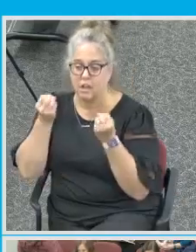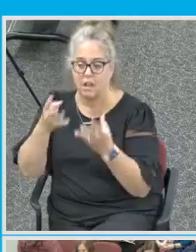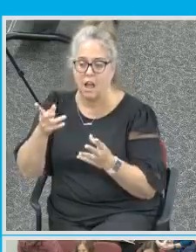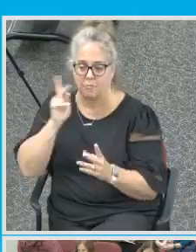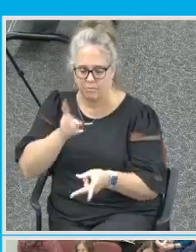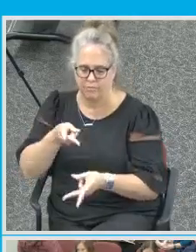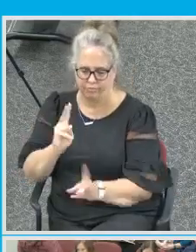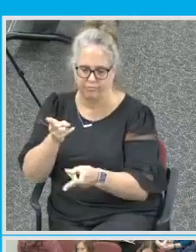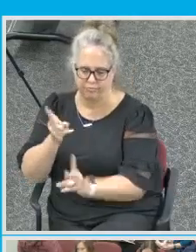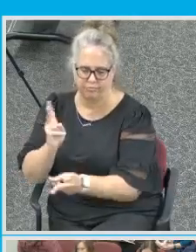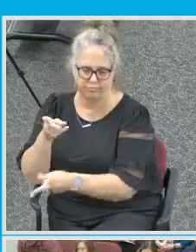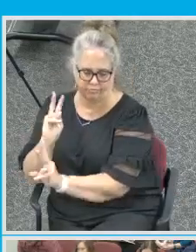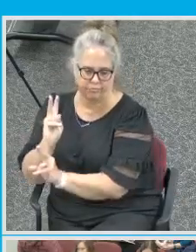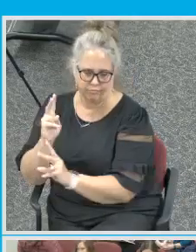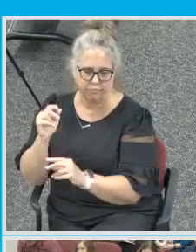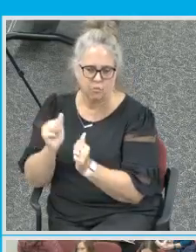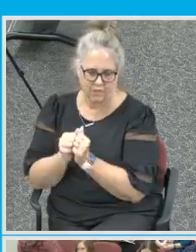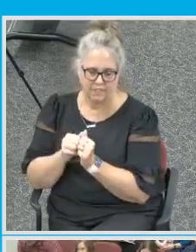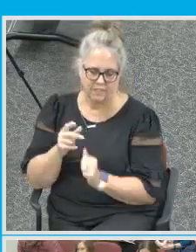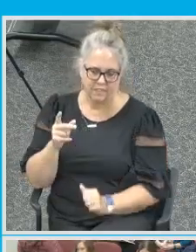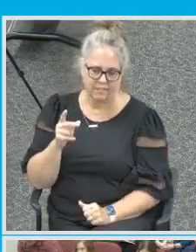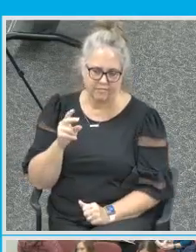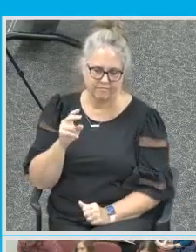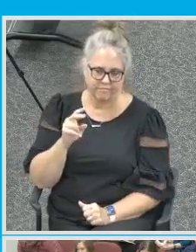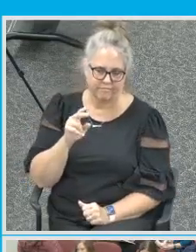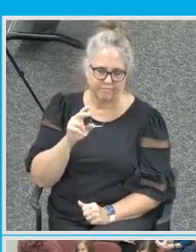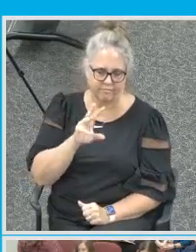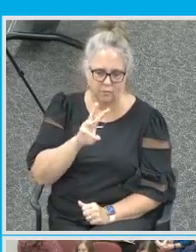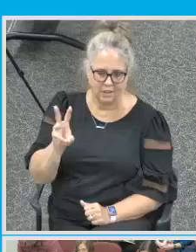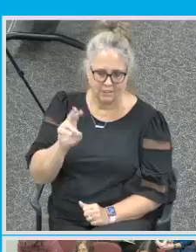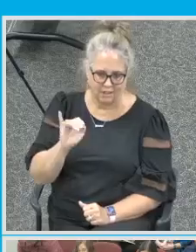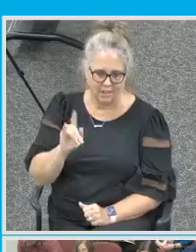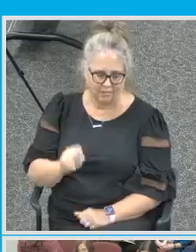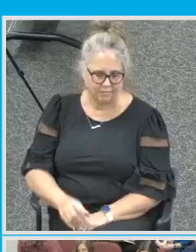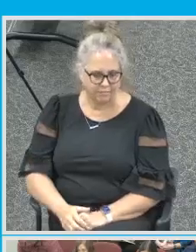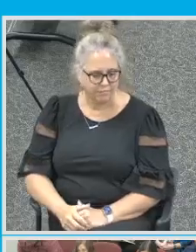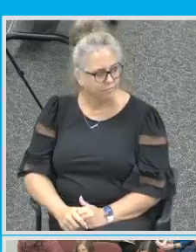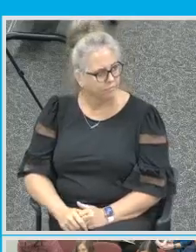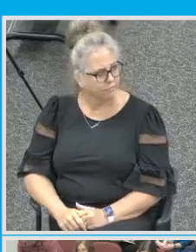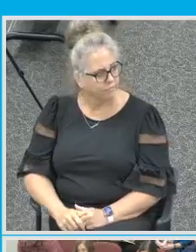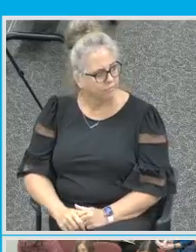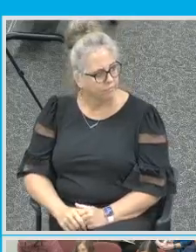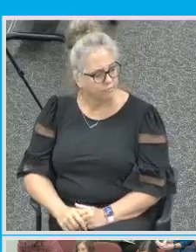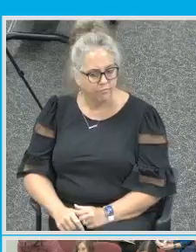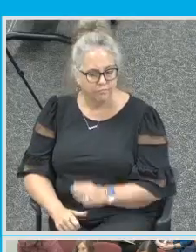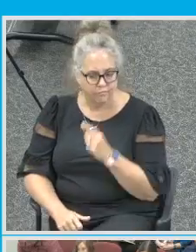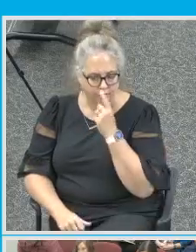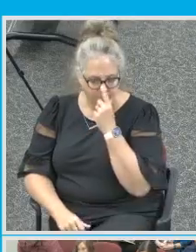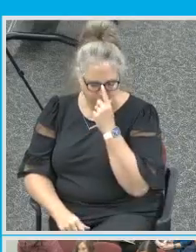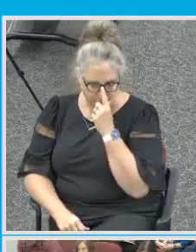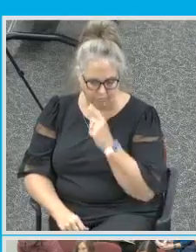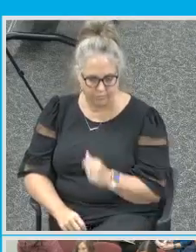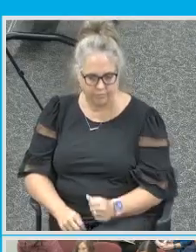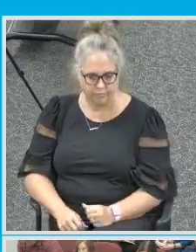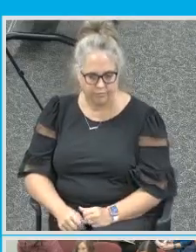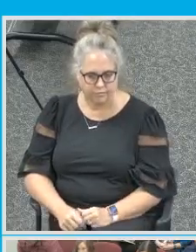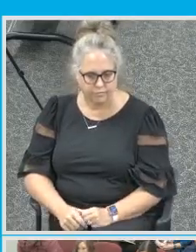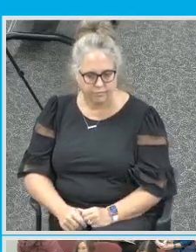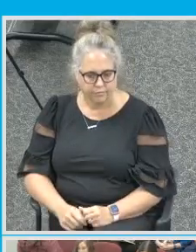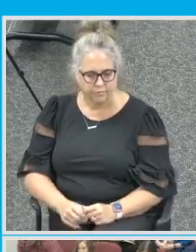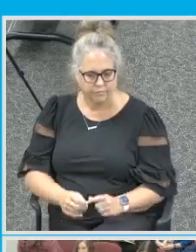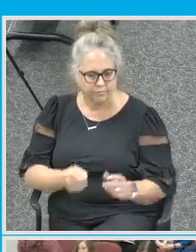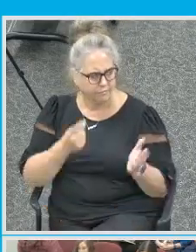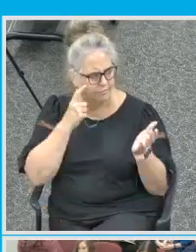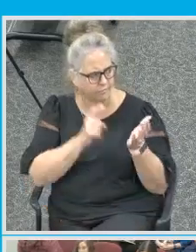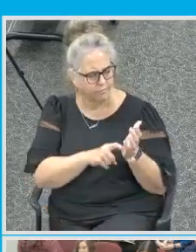top, you can see that there are, again, a significant number of cases that have neurologic